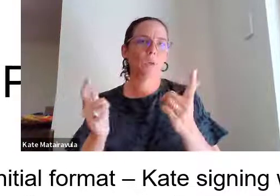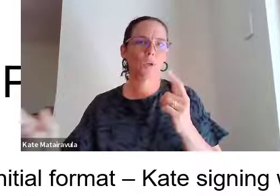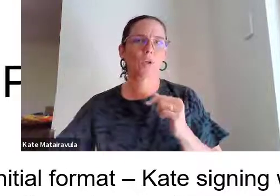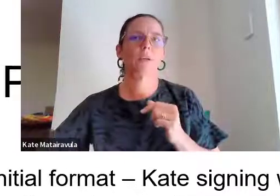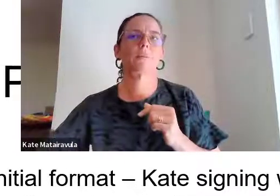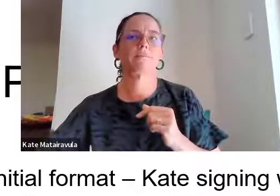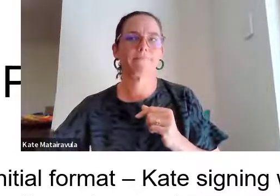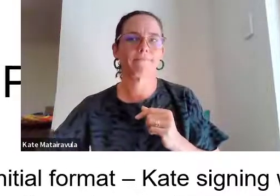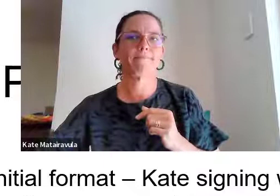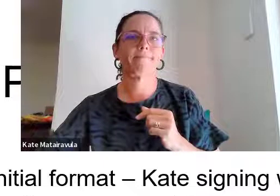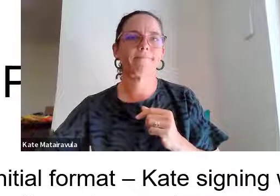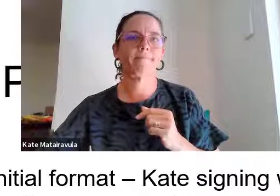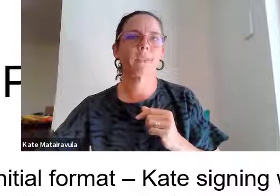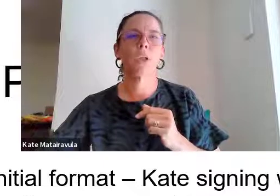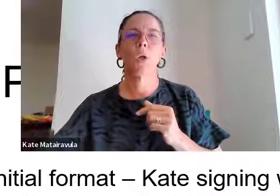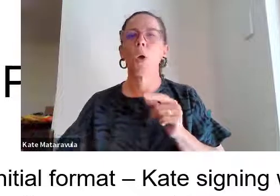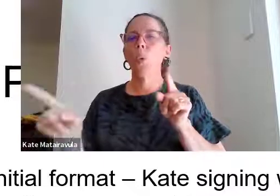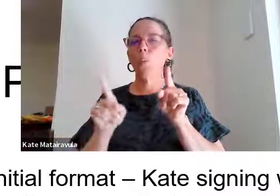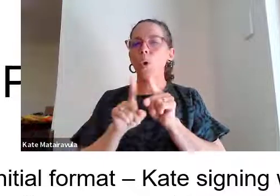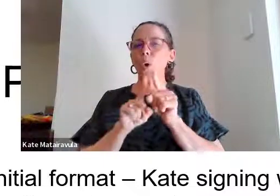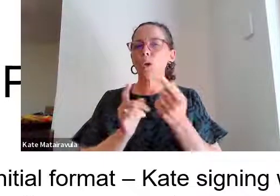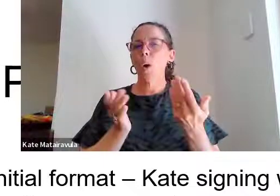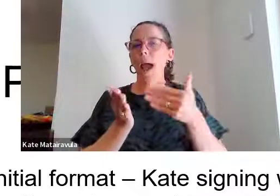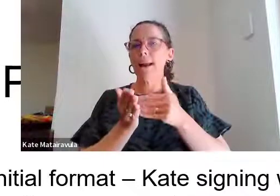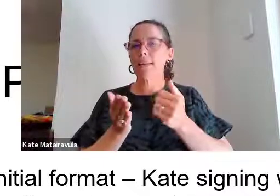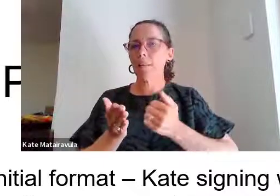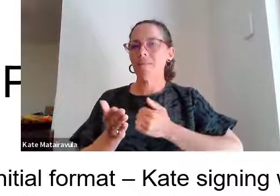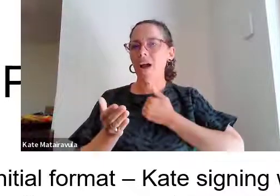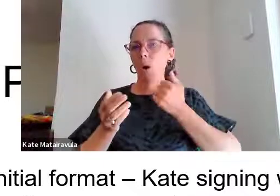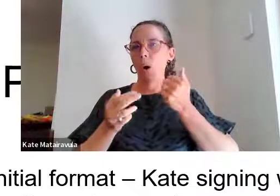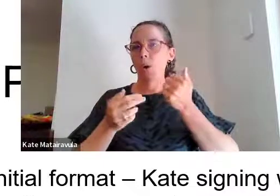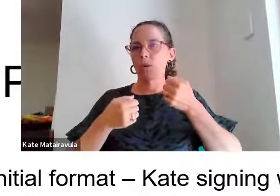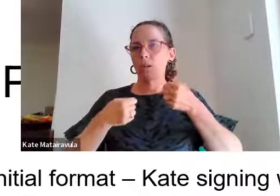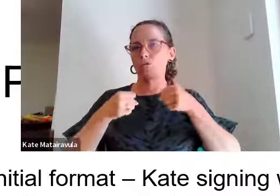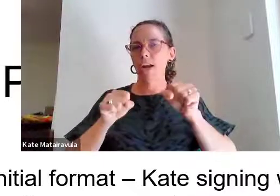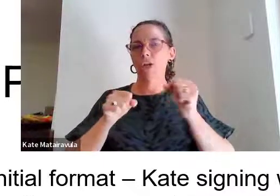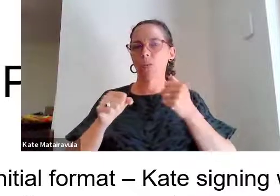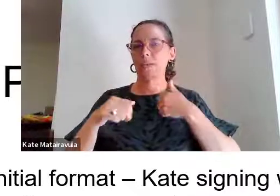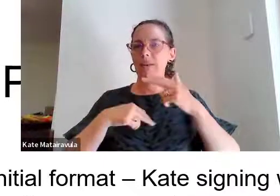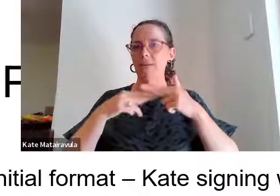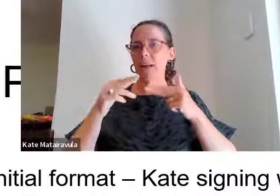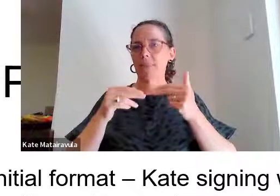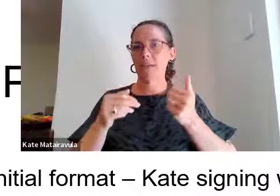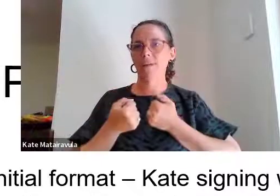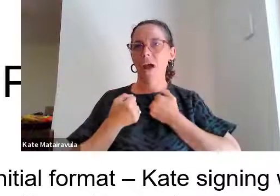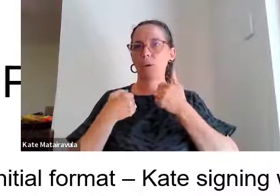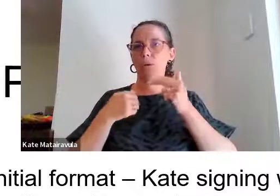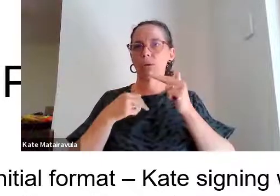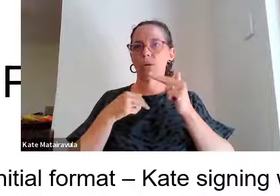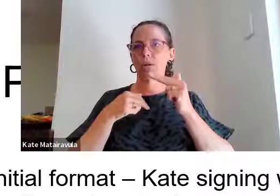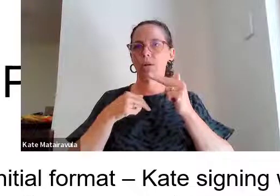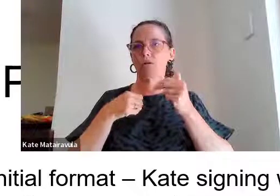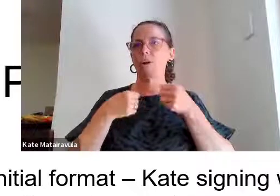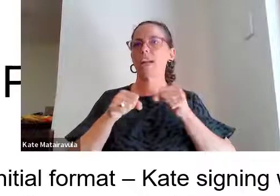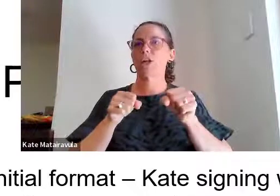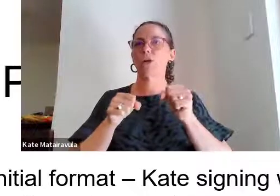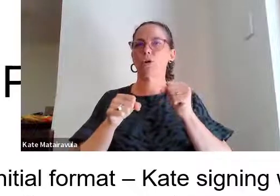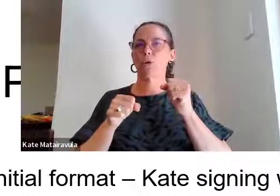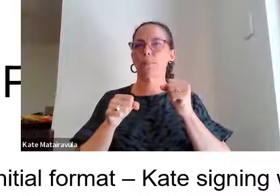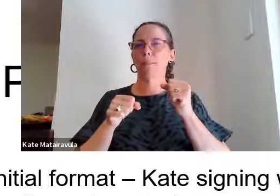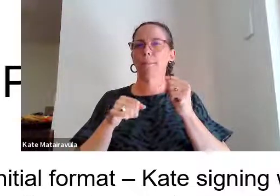So, and I think that allows a stronger connection between the two languages. And also